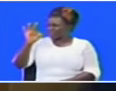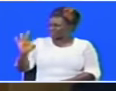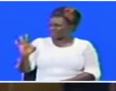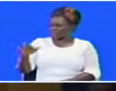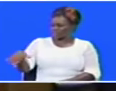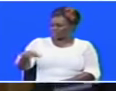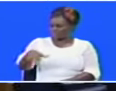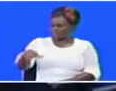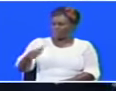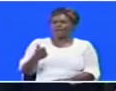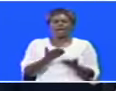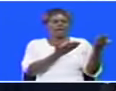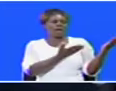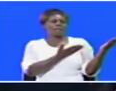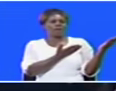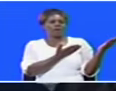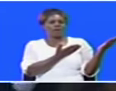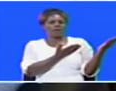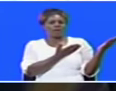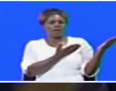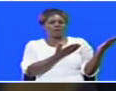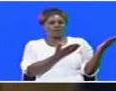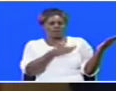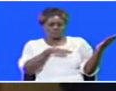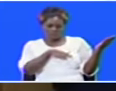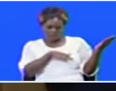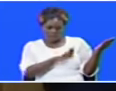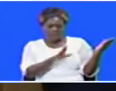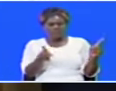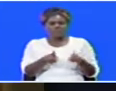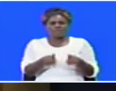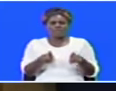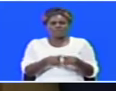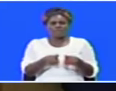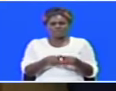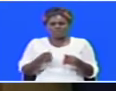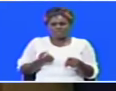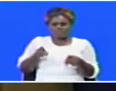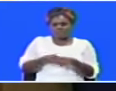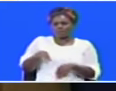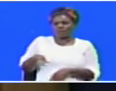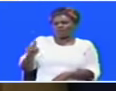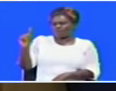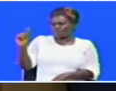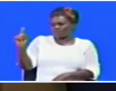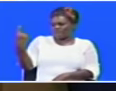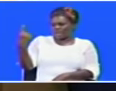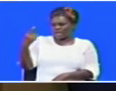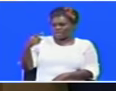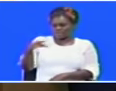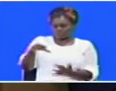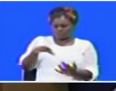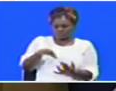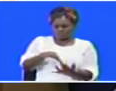part of the country. They are trailblazers. She's with the late sister and herself, the first elected